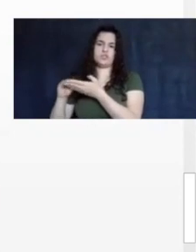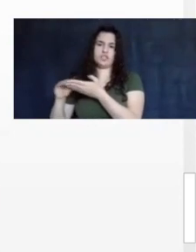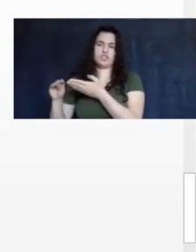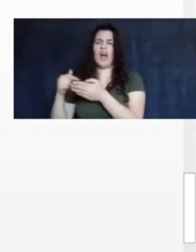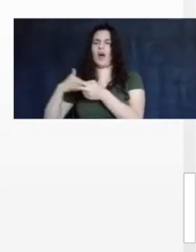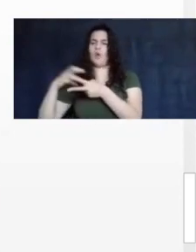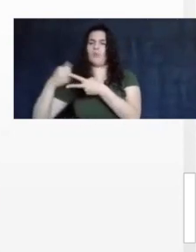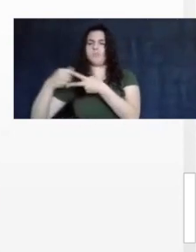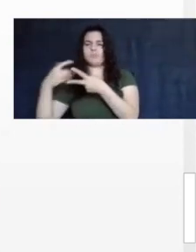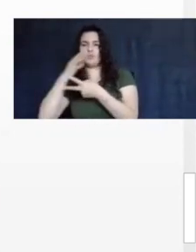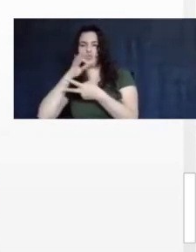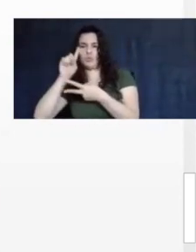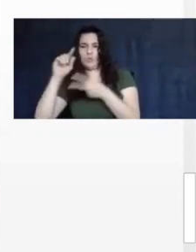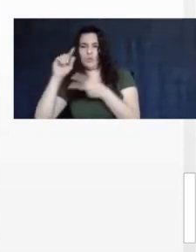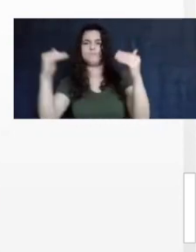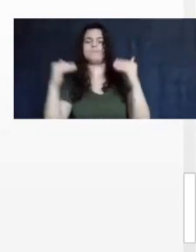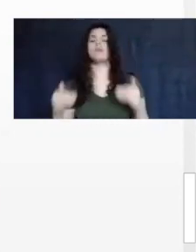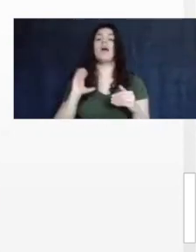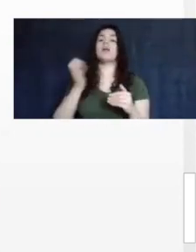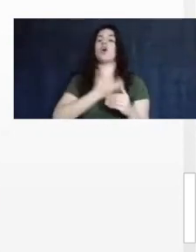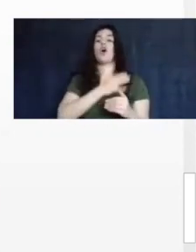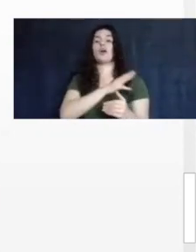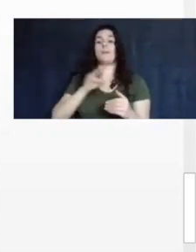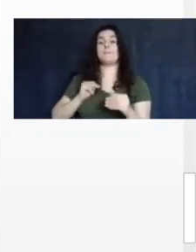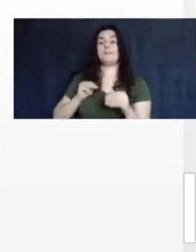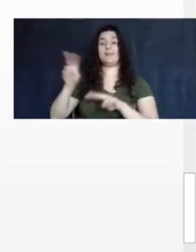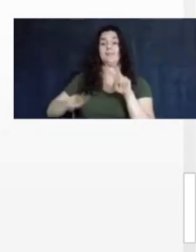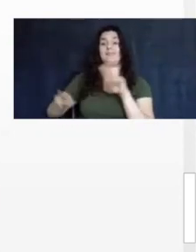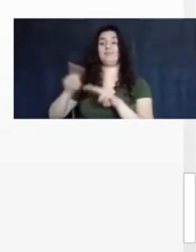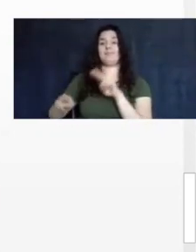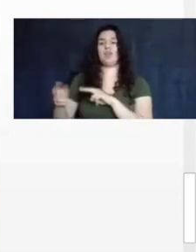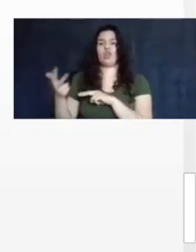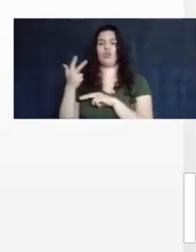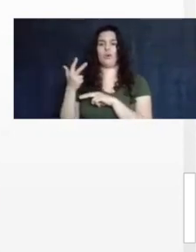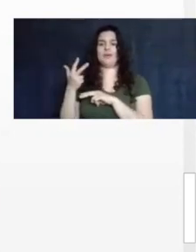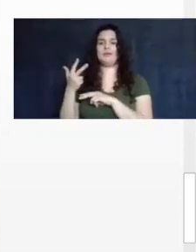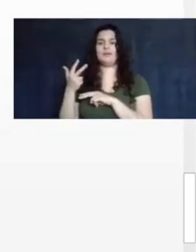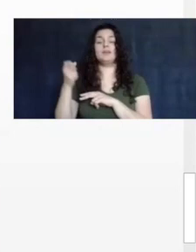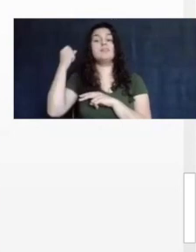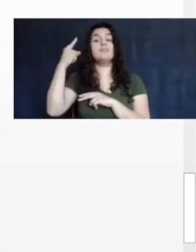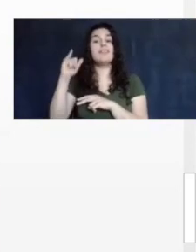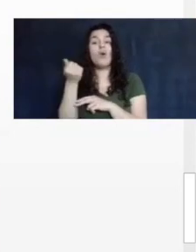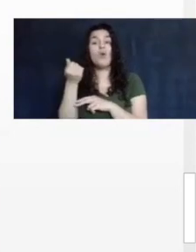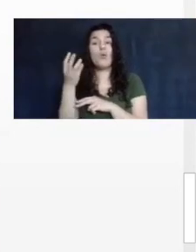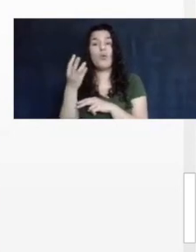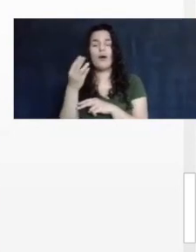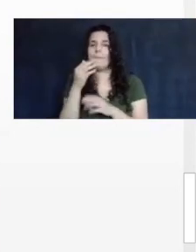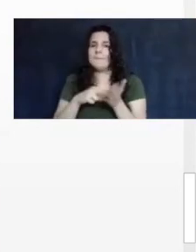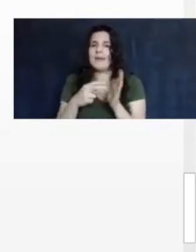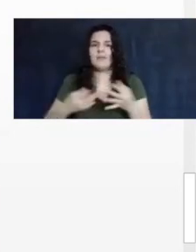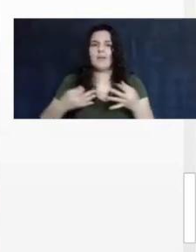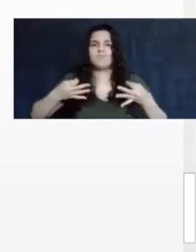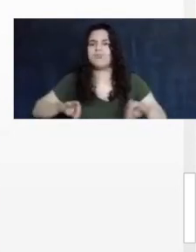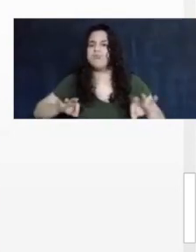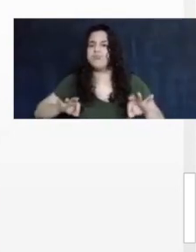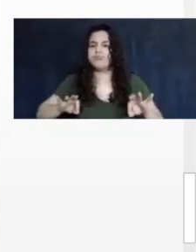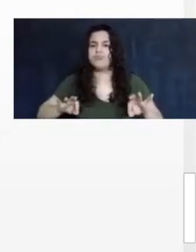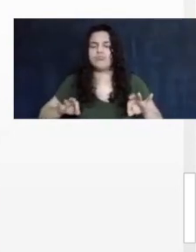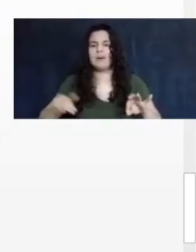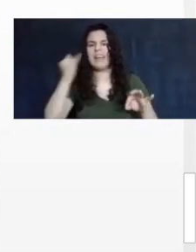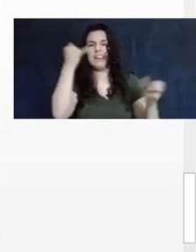committee. That's good because the fewer number of faculty that are on a committee, the less chance you have of